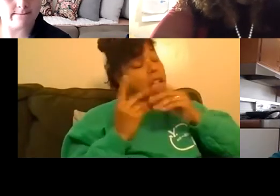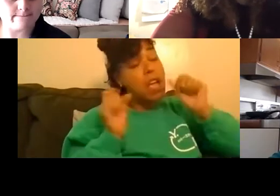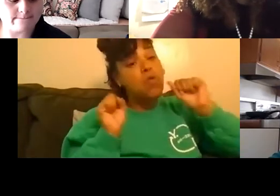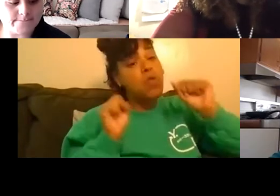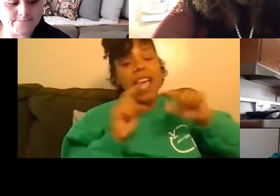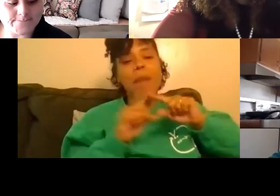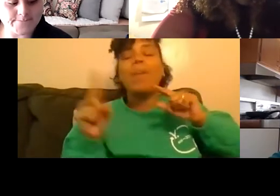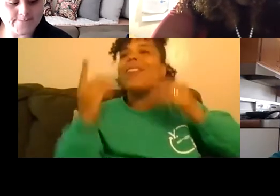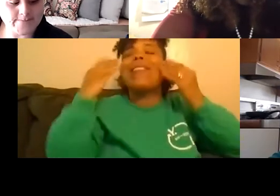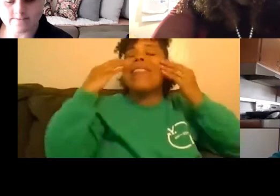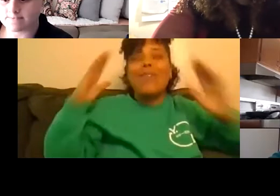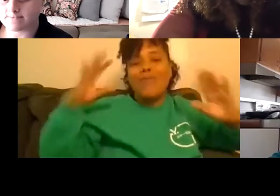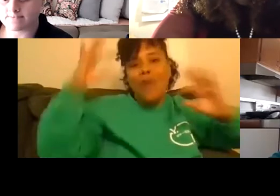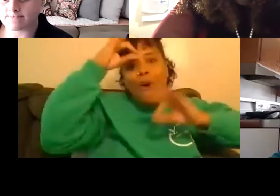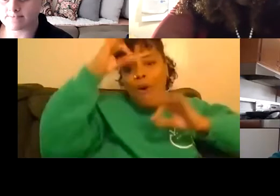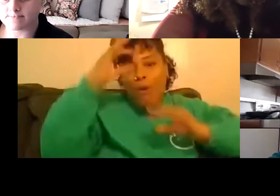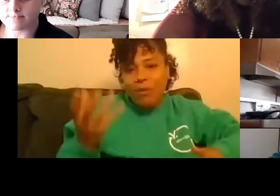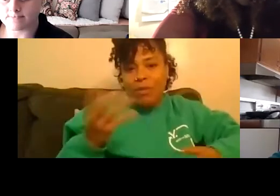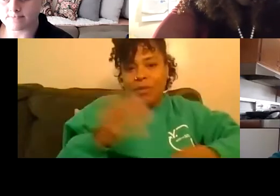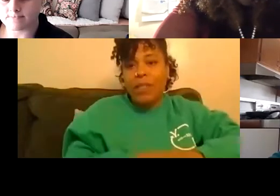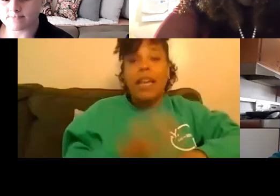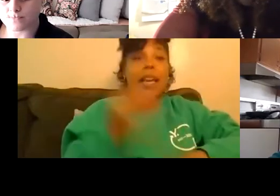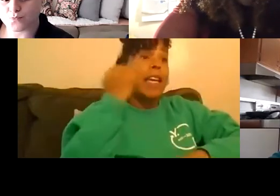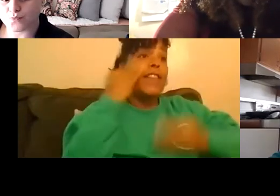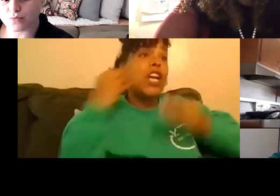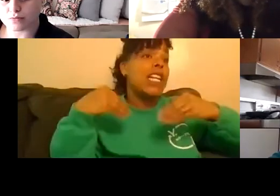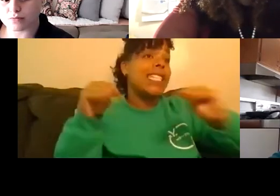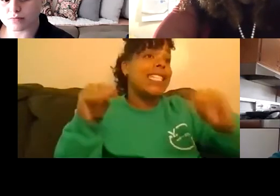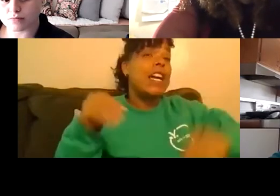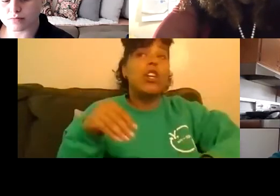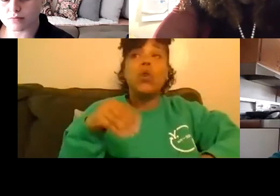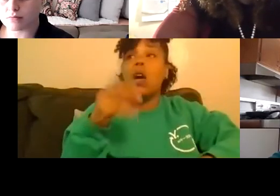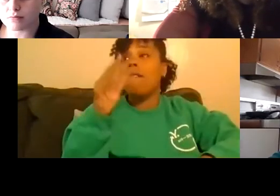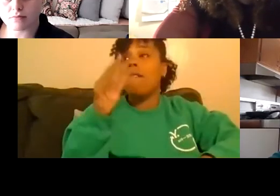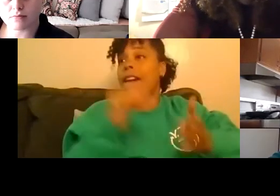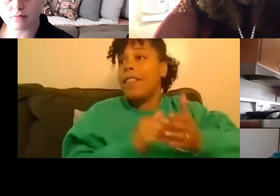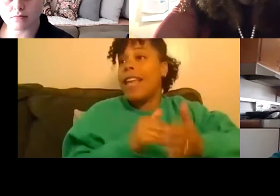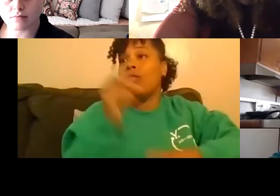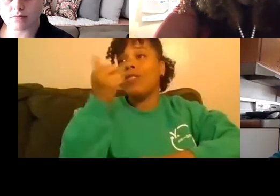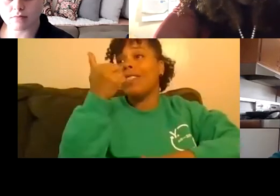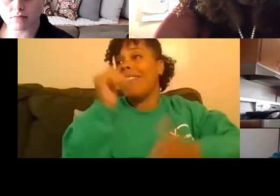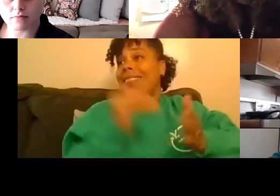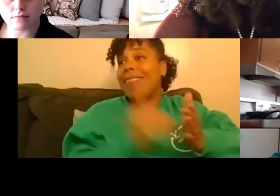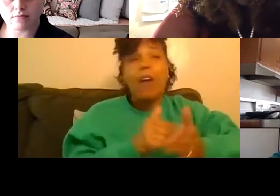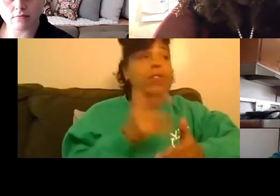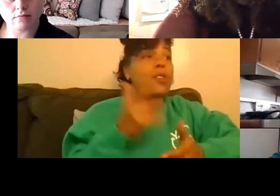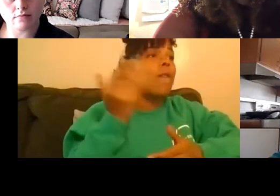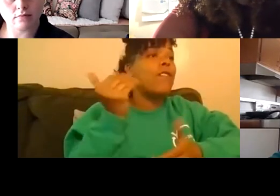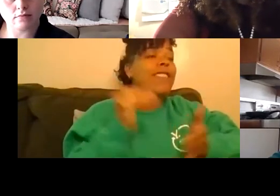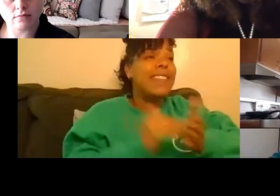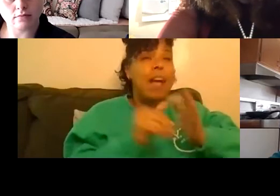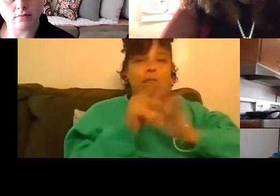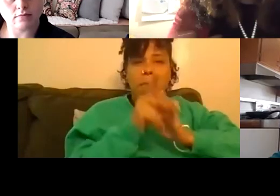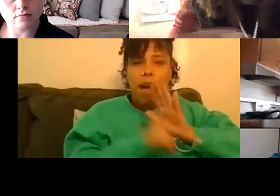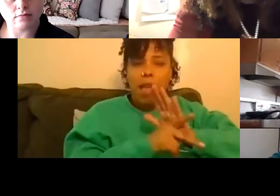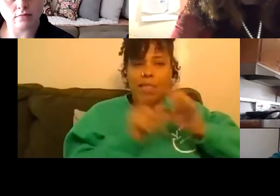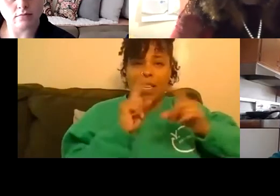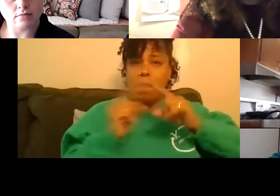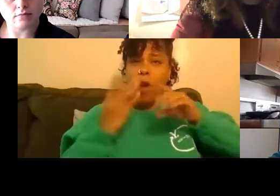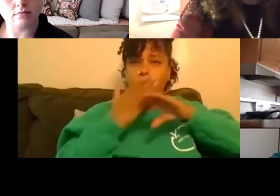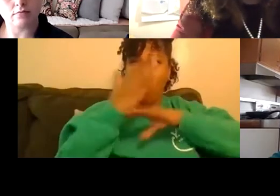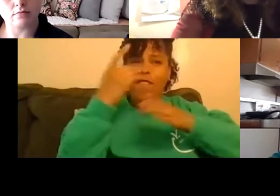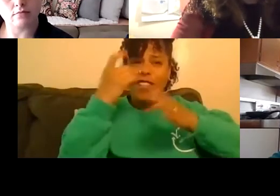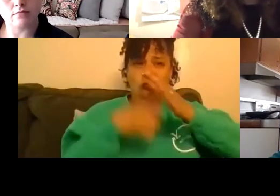they're going to sell you a 5,000 or 10,000 or $15,000 policy, but they're going to overcharge you for it, you might